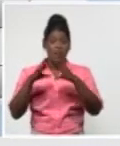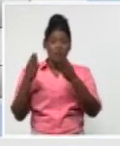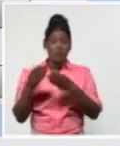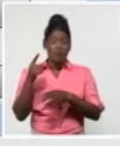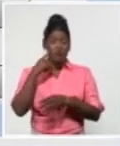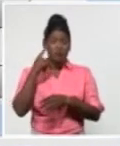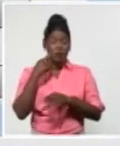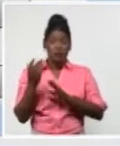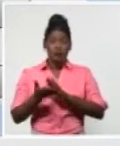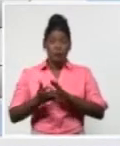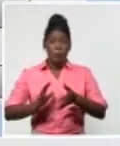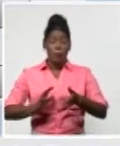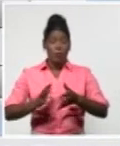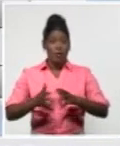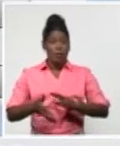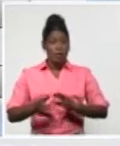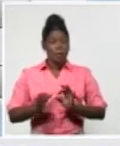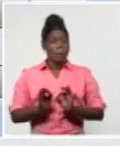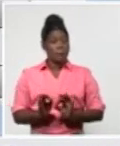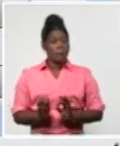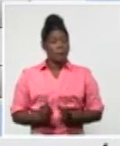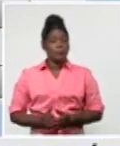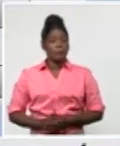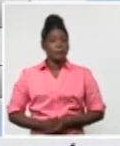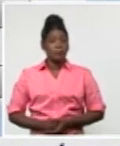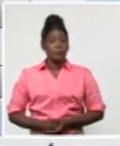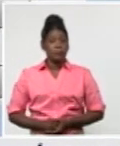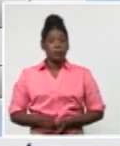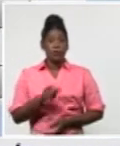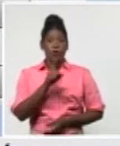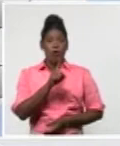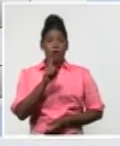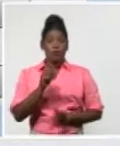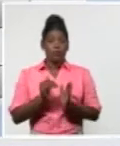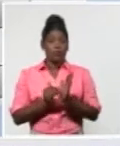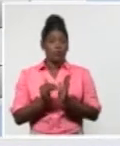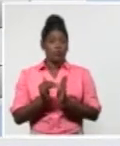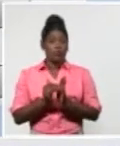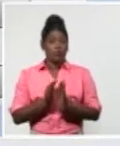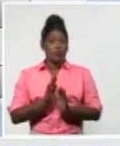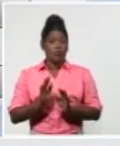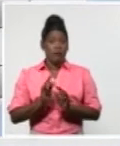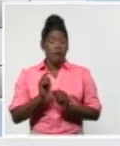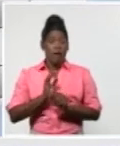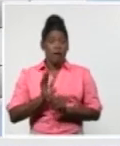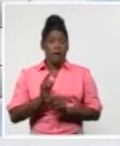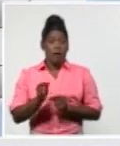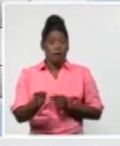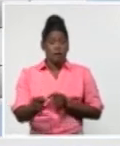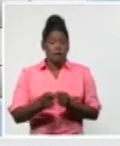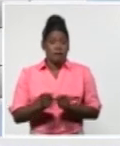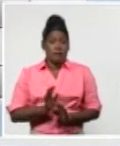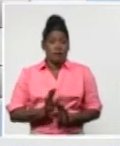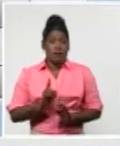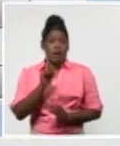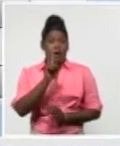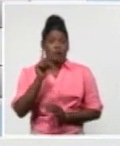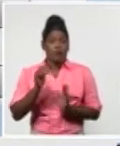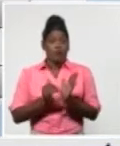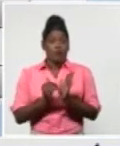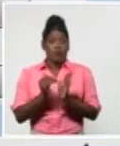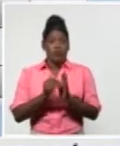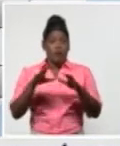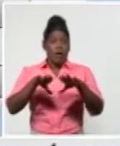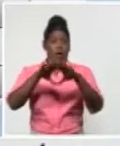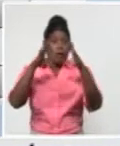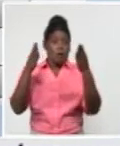remains, the 11 million mark is approaching, and a million